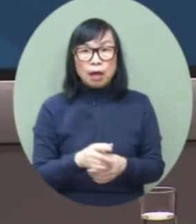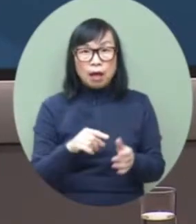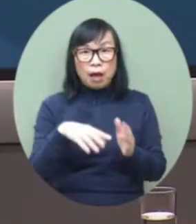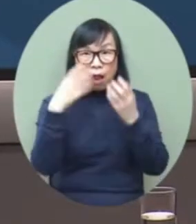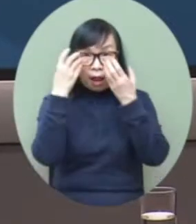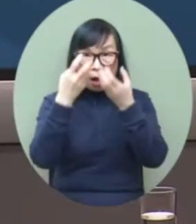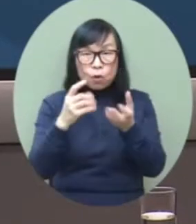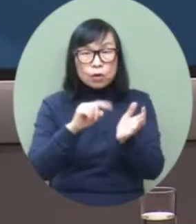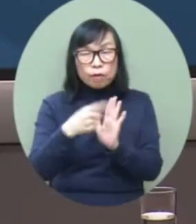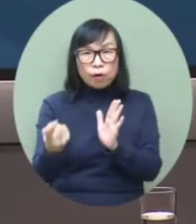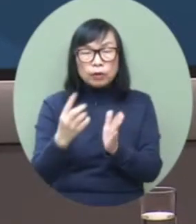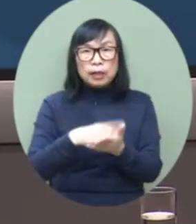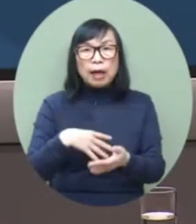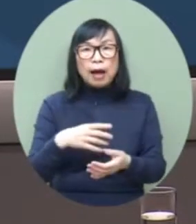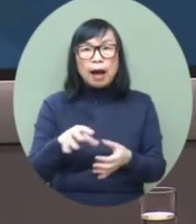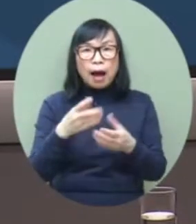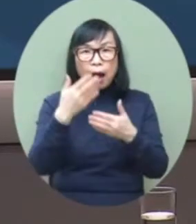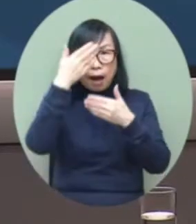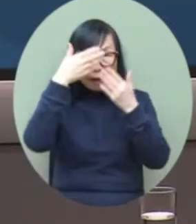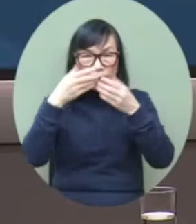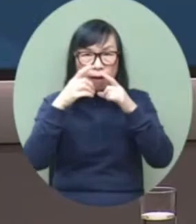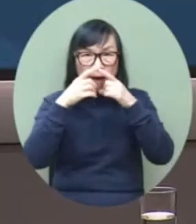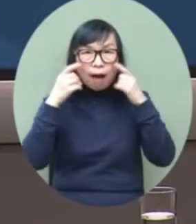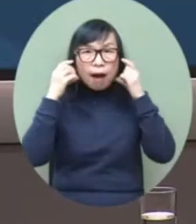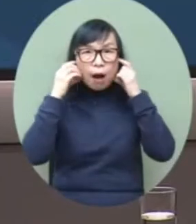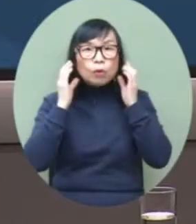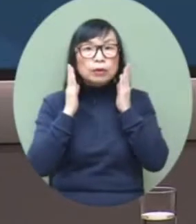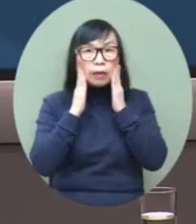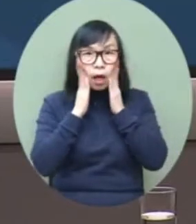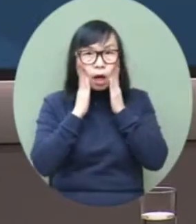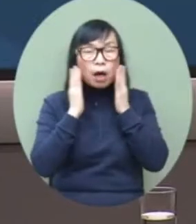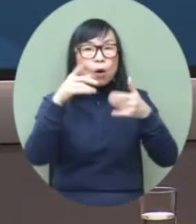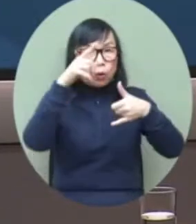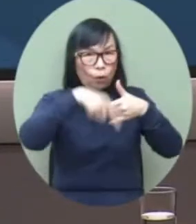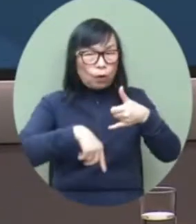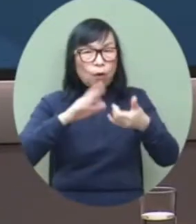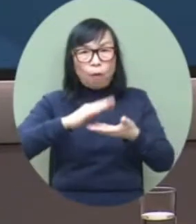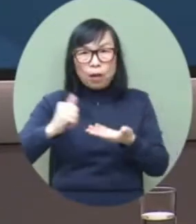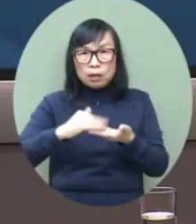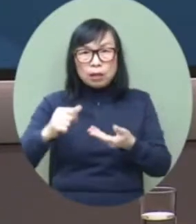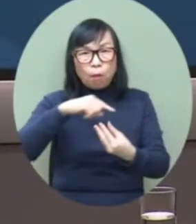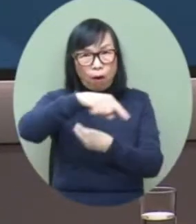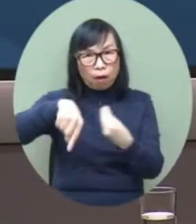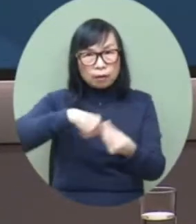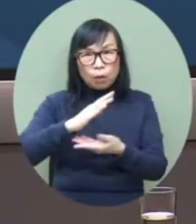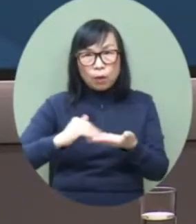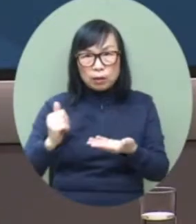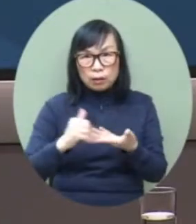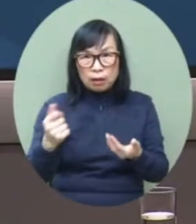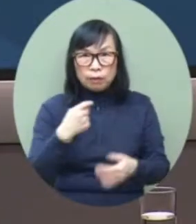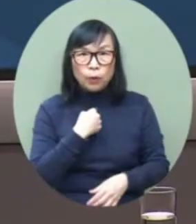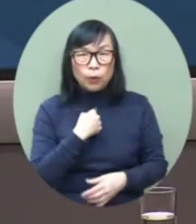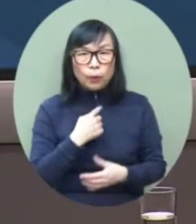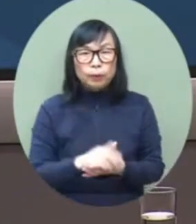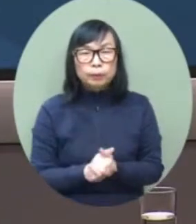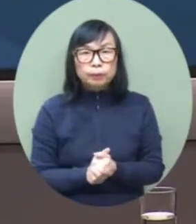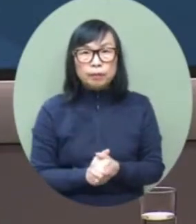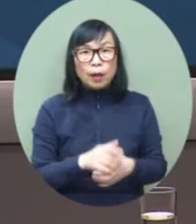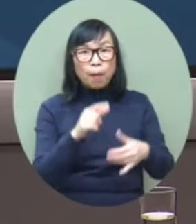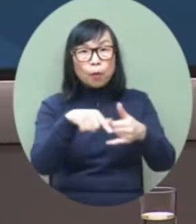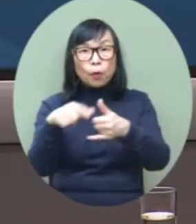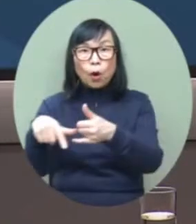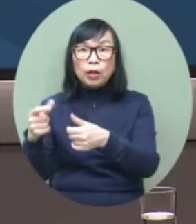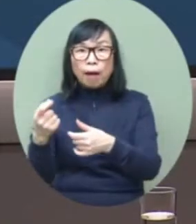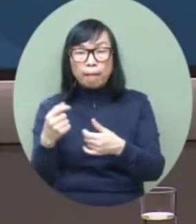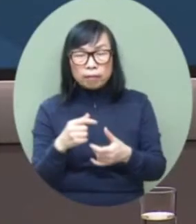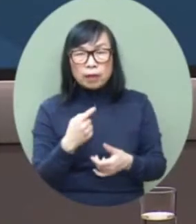social activities. Please do not take part in cross-family gatherings. We should wear tight-fitting masks and